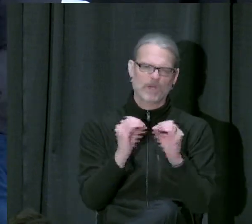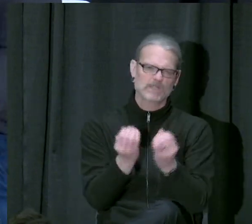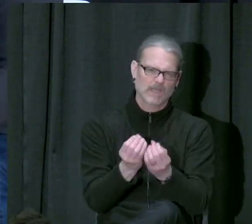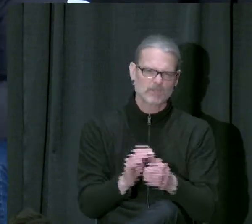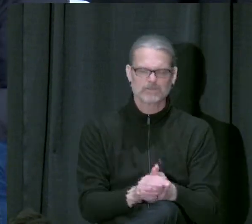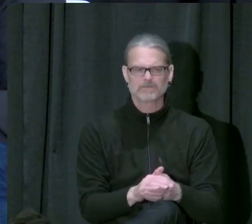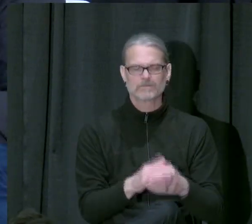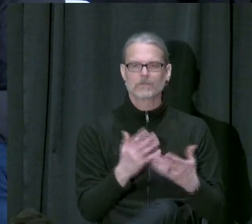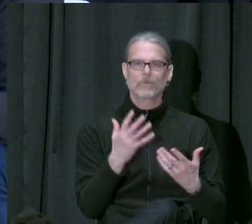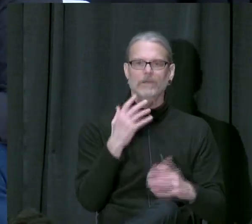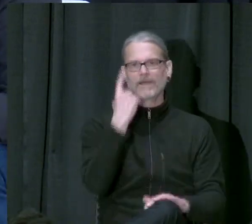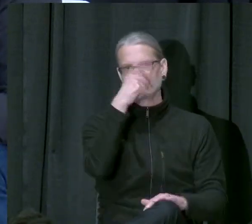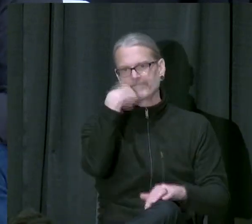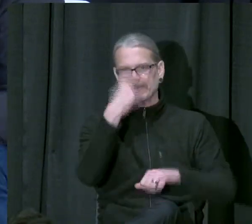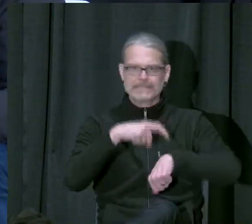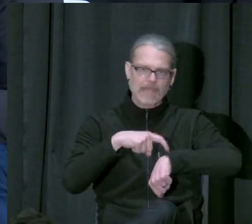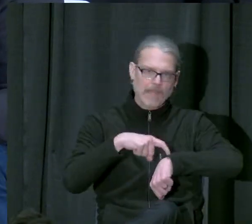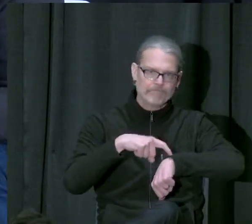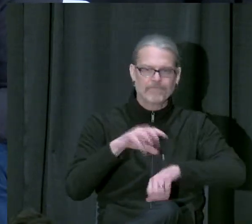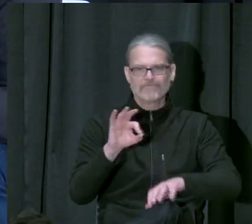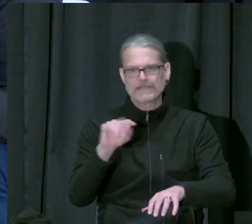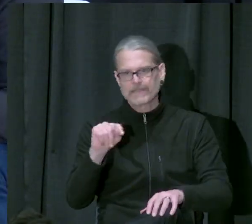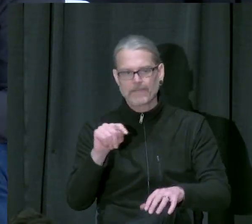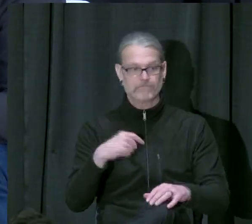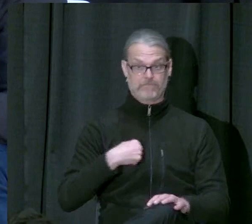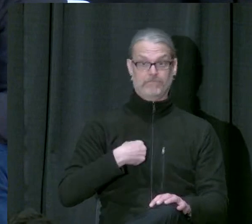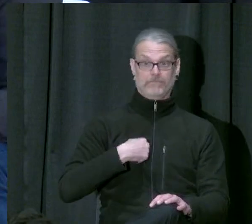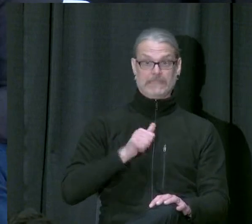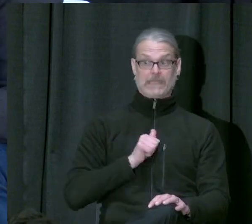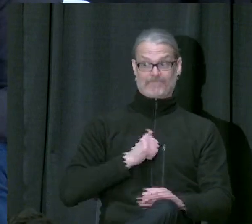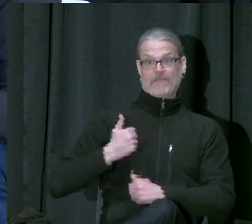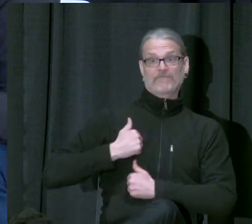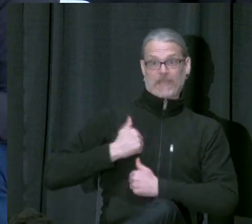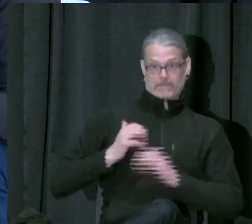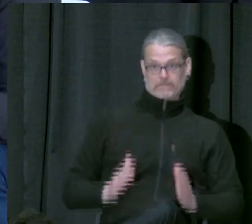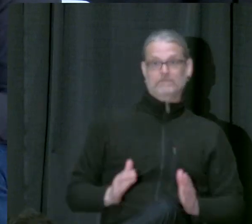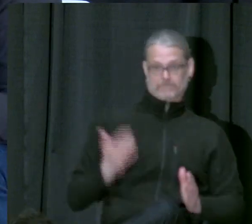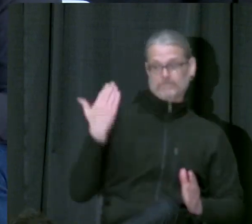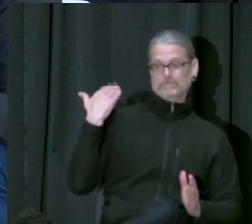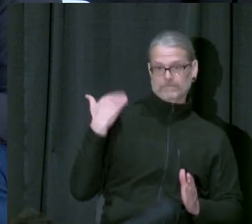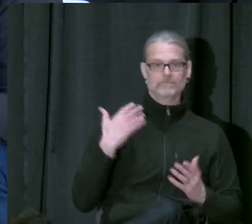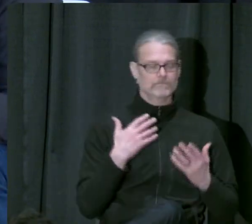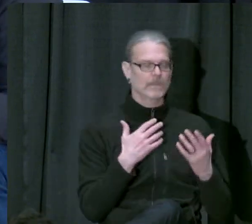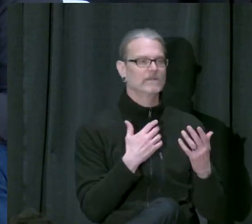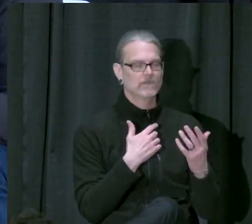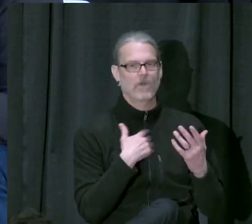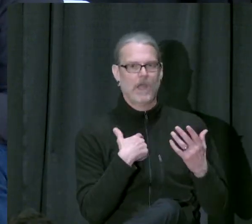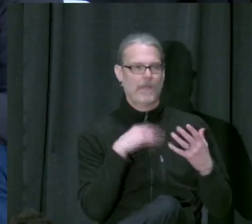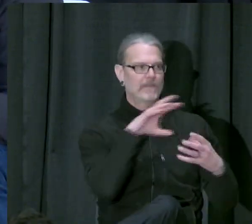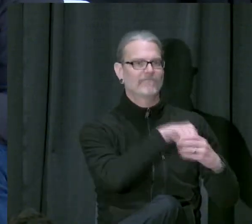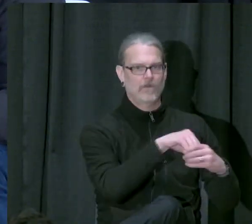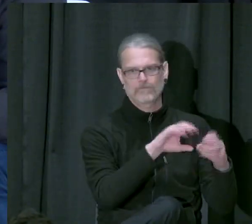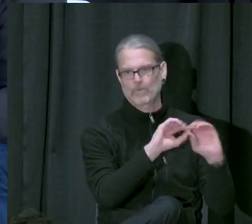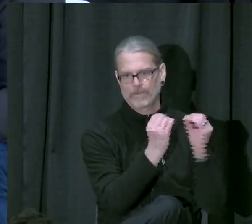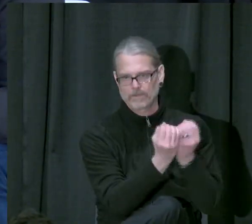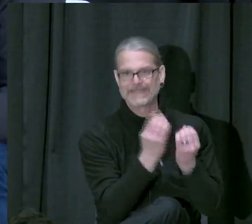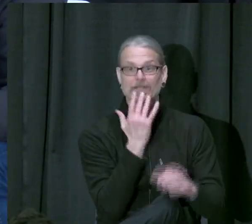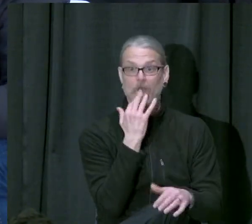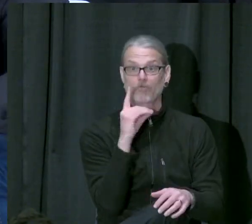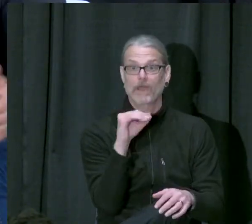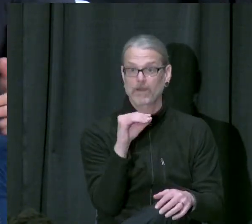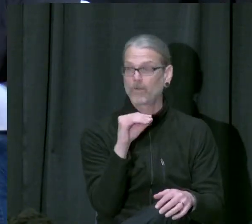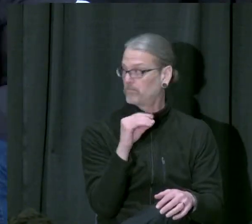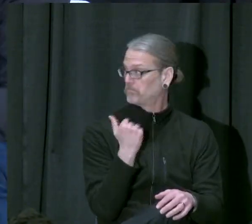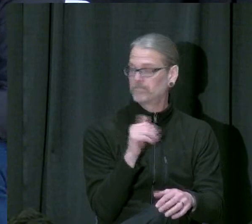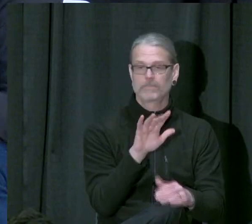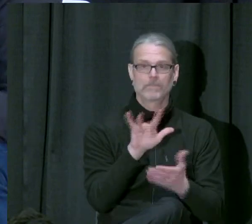lot of face time in front of the military community. Being a veteran myself, I'm involved in a lot of veteran organizations in the Colorado area, throughout the Midwest,